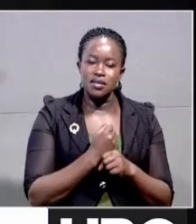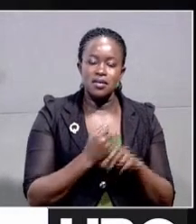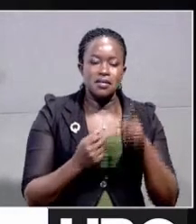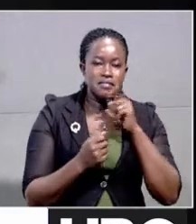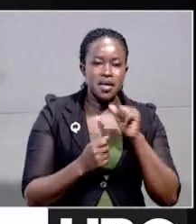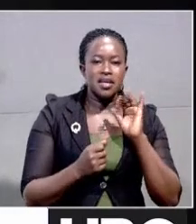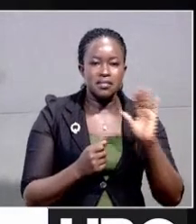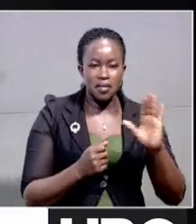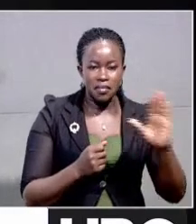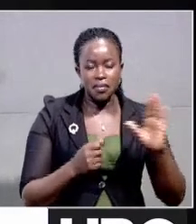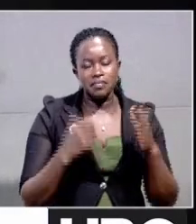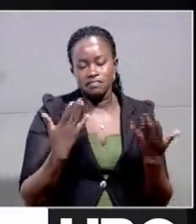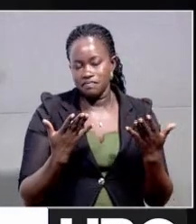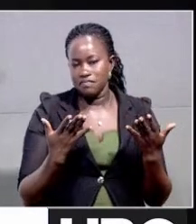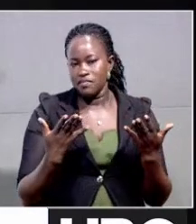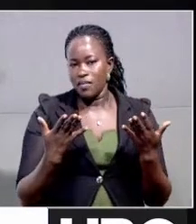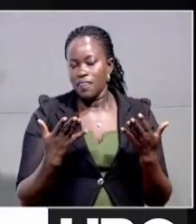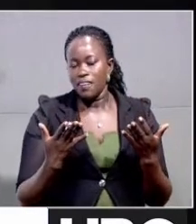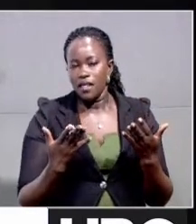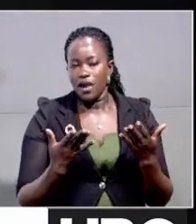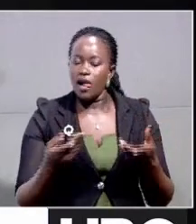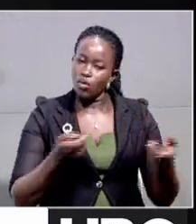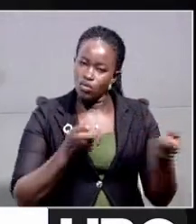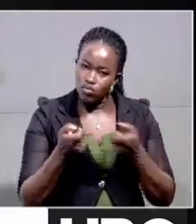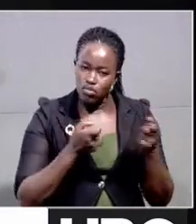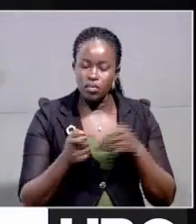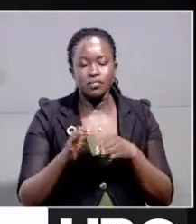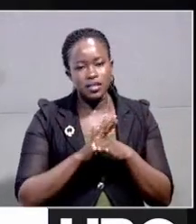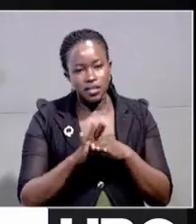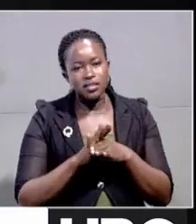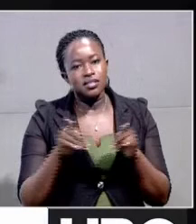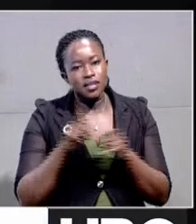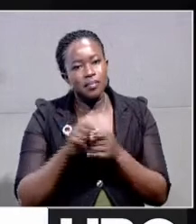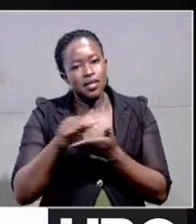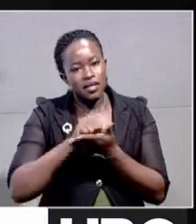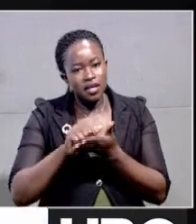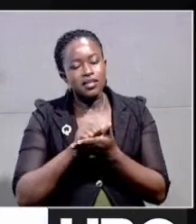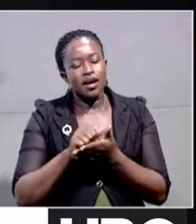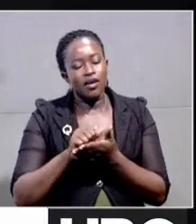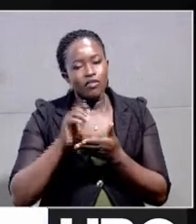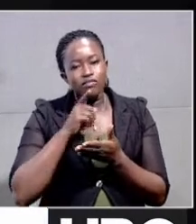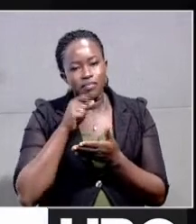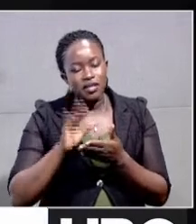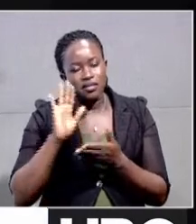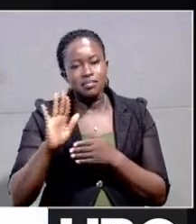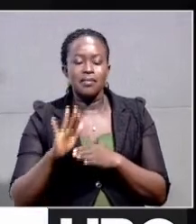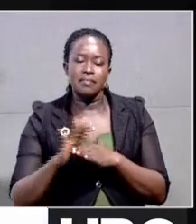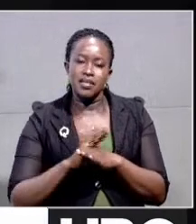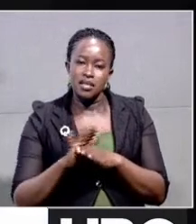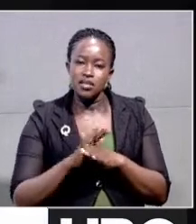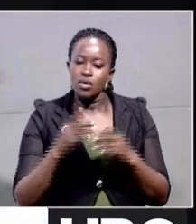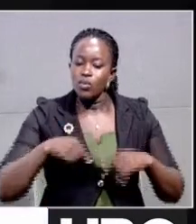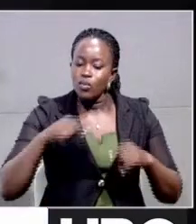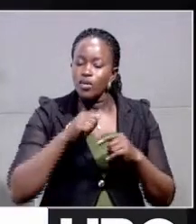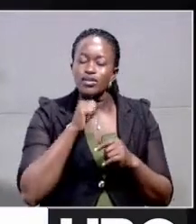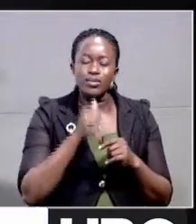and Paul, and they dominate, and it's by nature our business. So we don't have